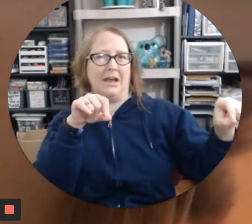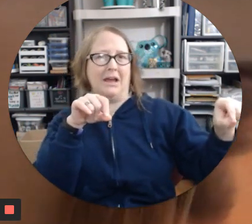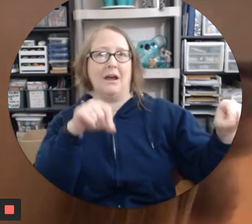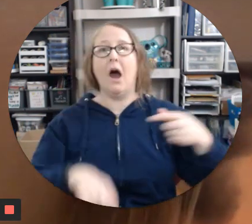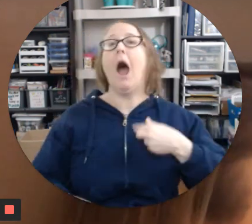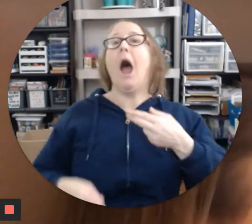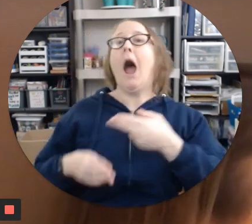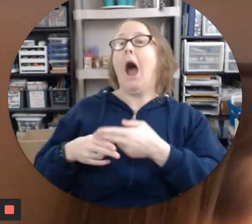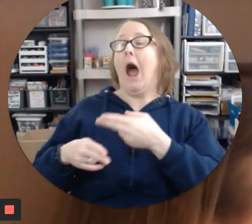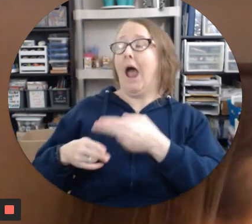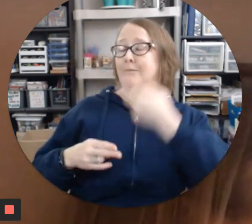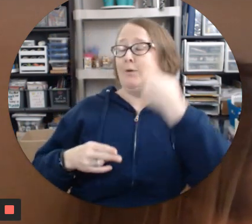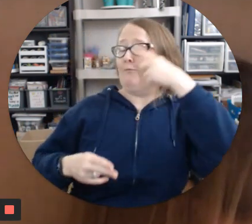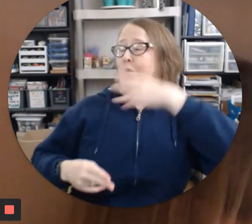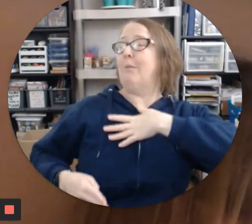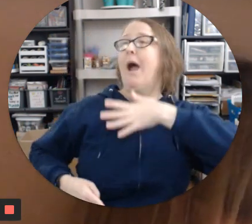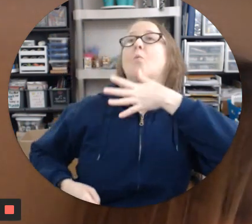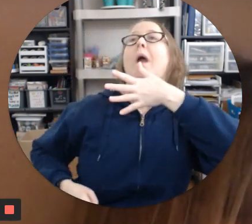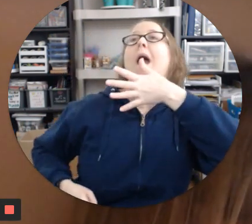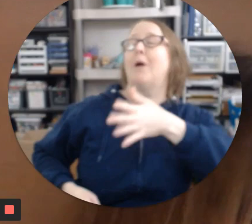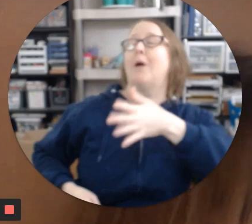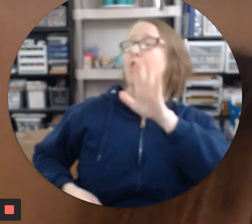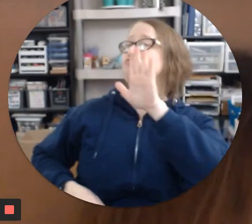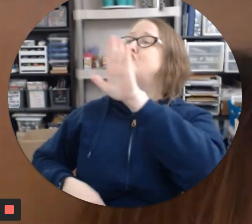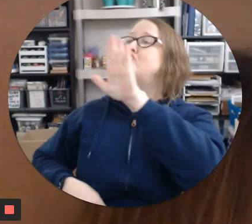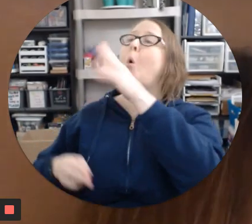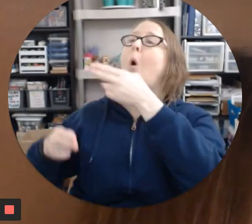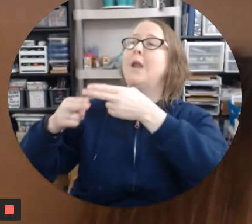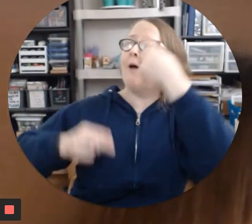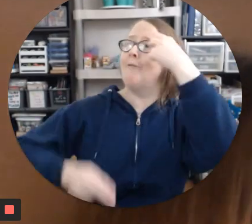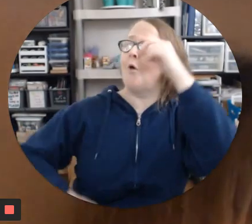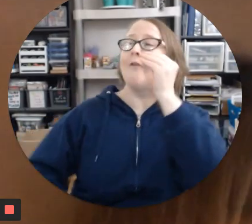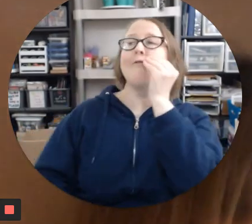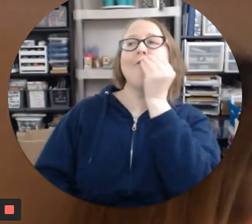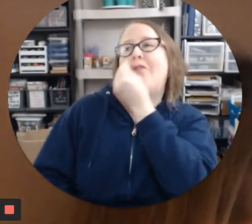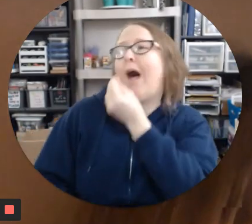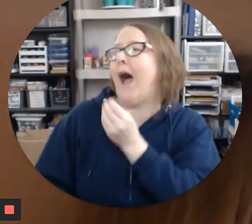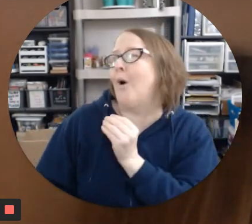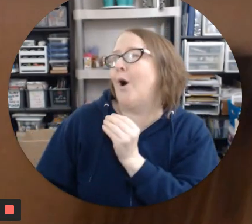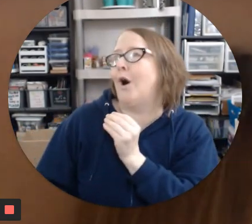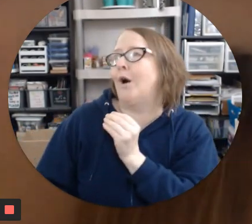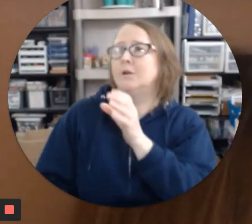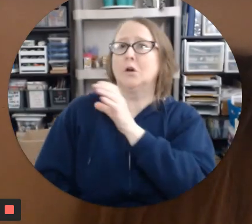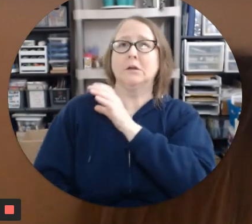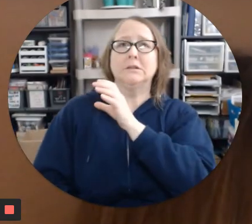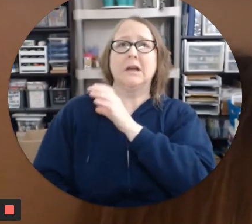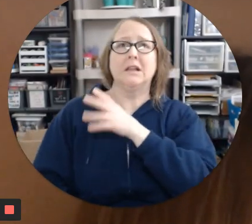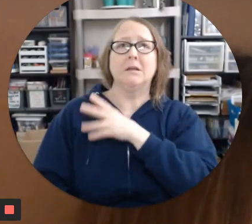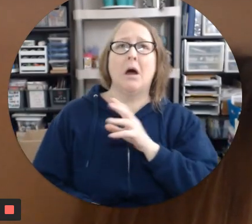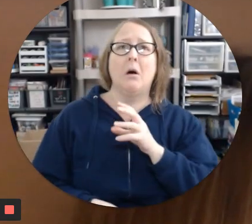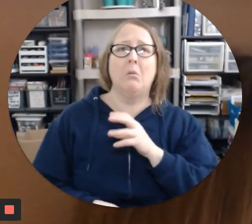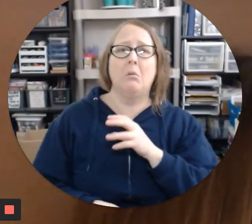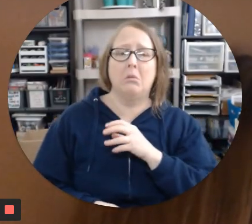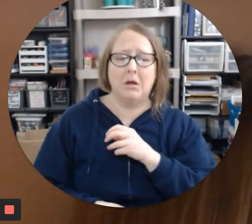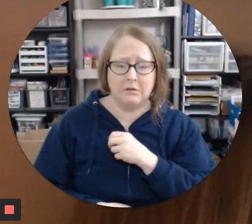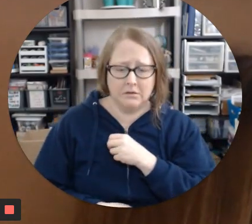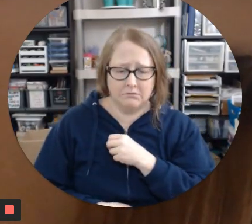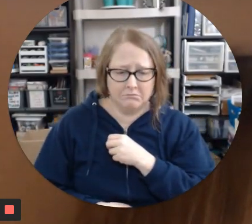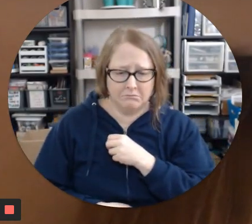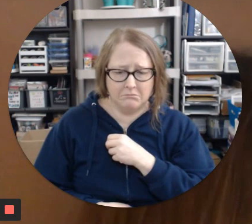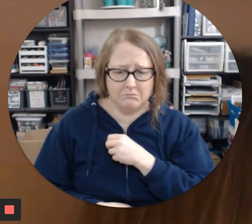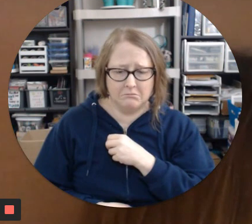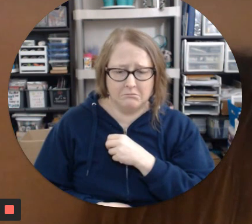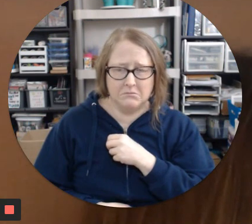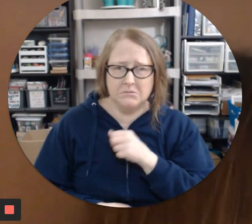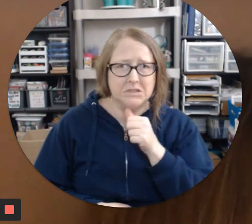my grandmother, said Victoria. You're named after a flower. Chrysanthemum wilted. She did not think her name was